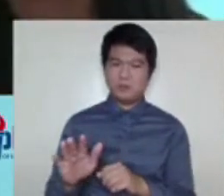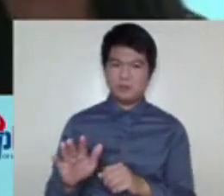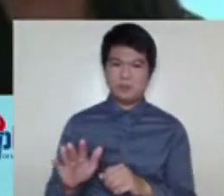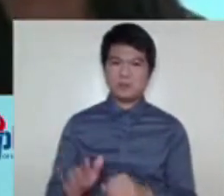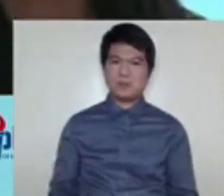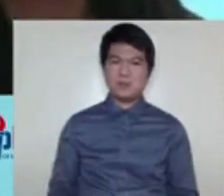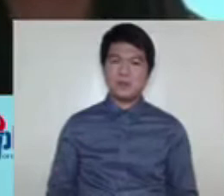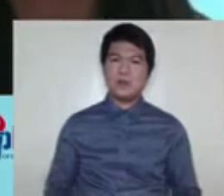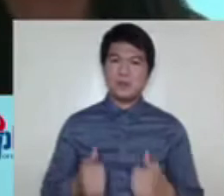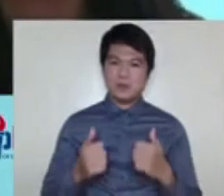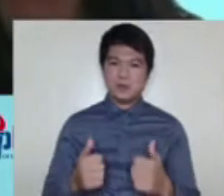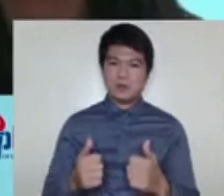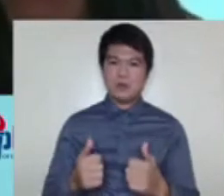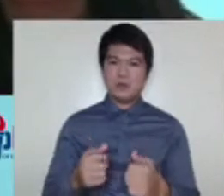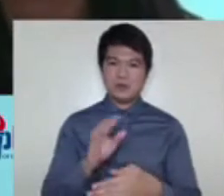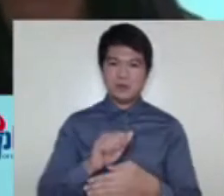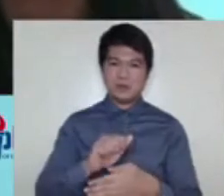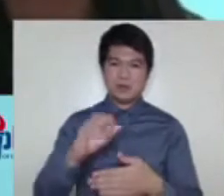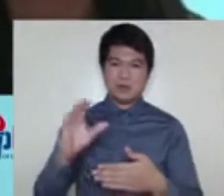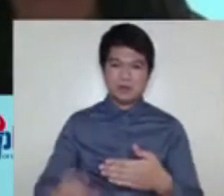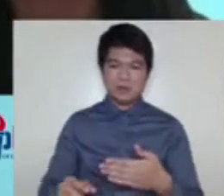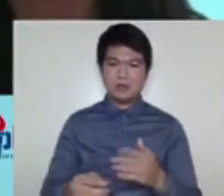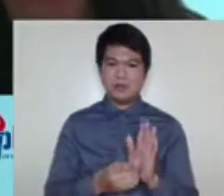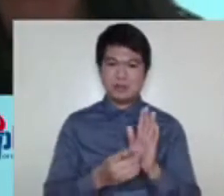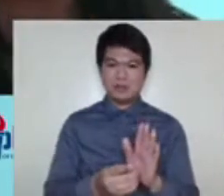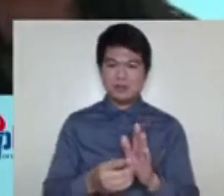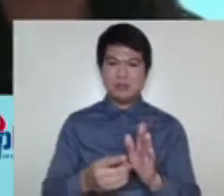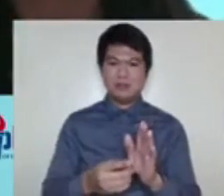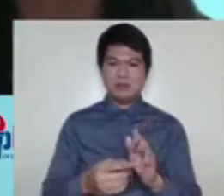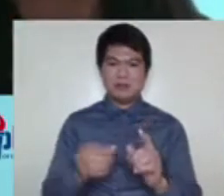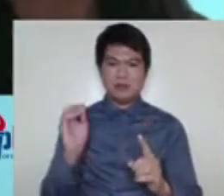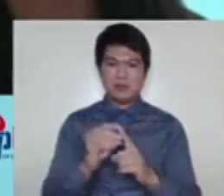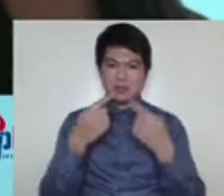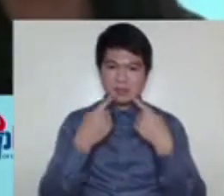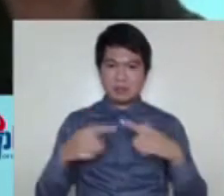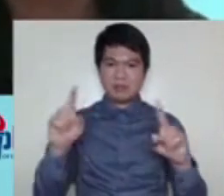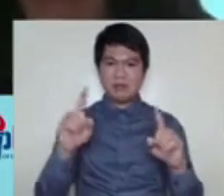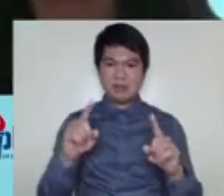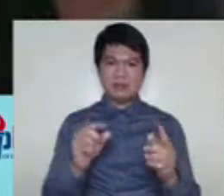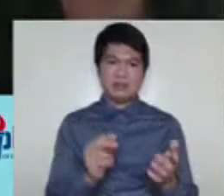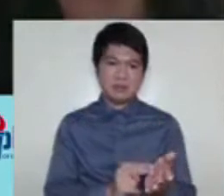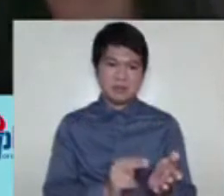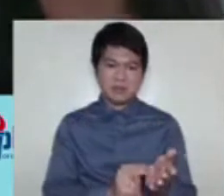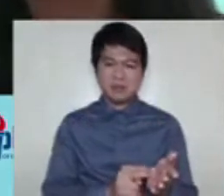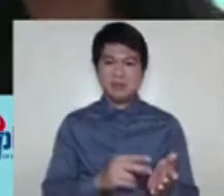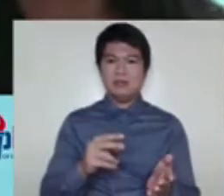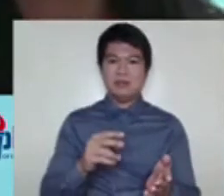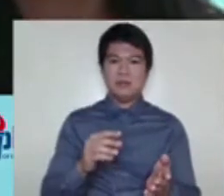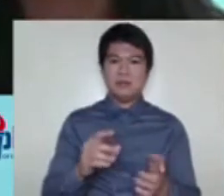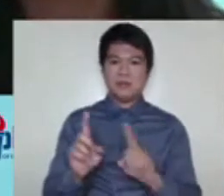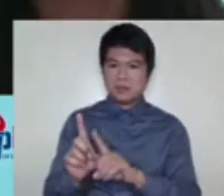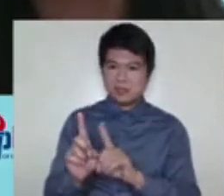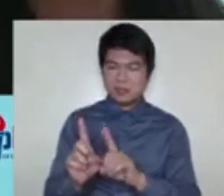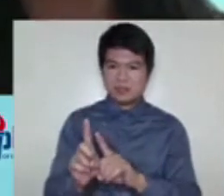accomplish or demonstrate this objective, as well as the minutes of the FGD or the minutes of coaching and mentoring sessions. Now,